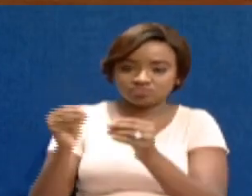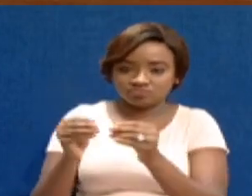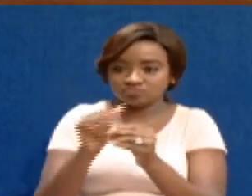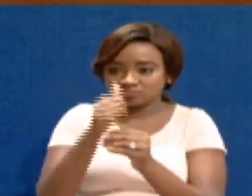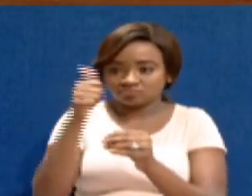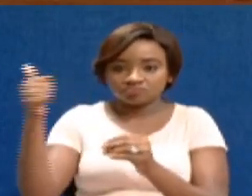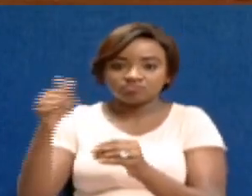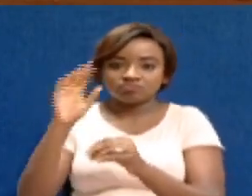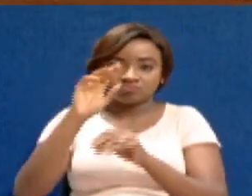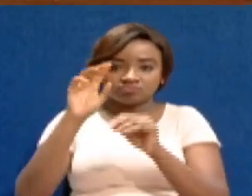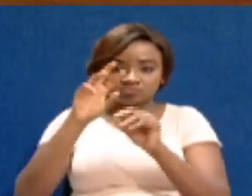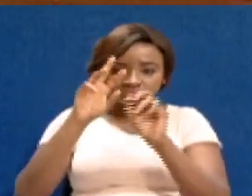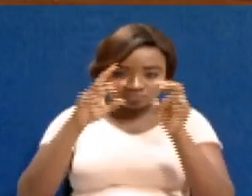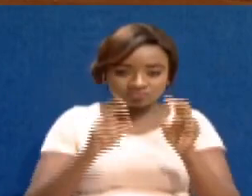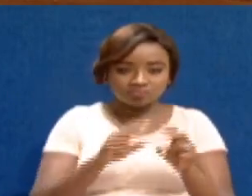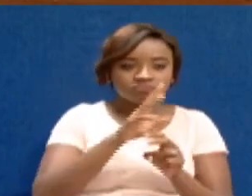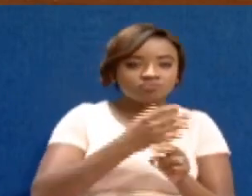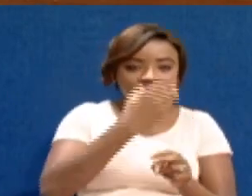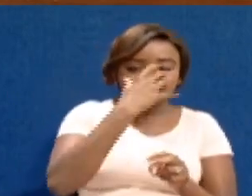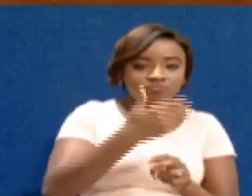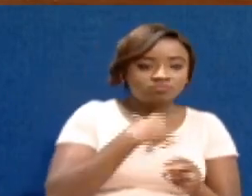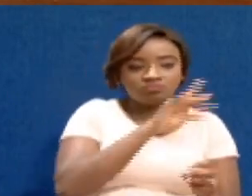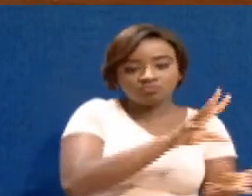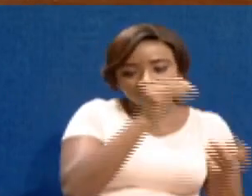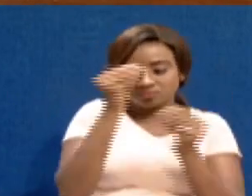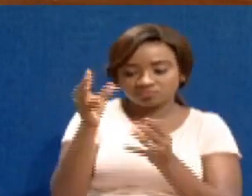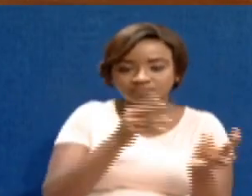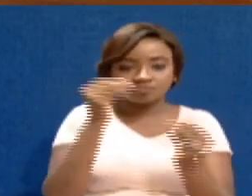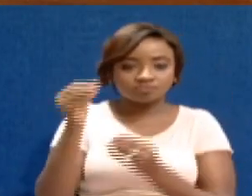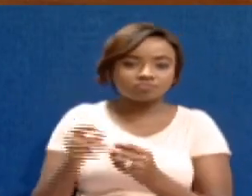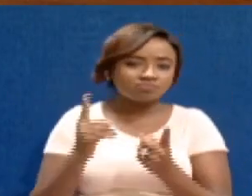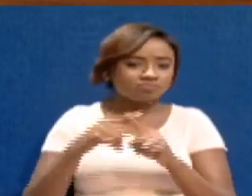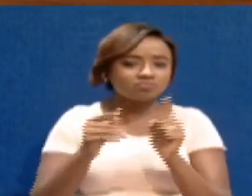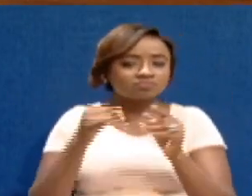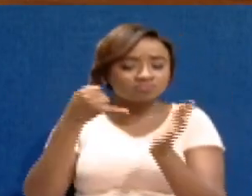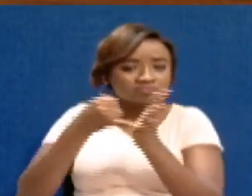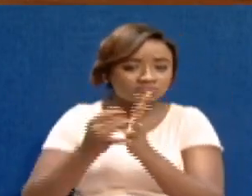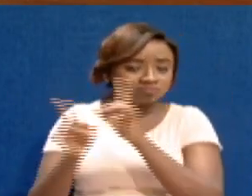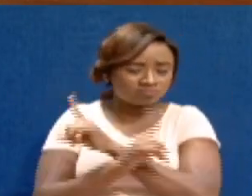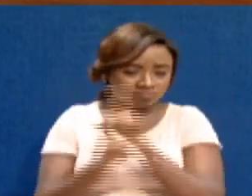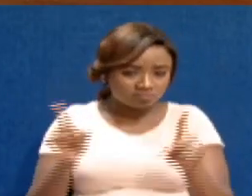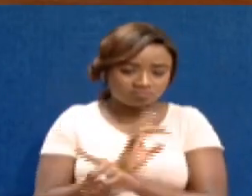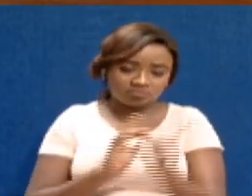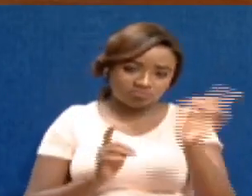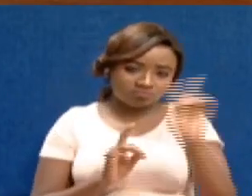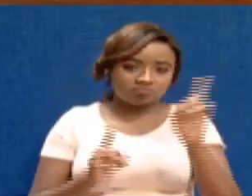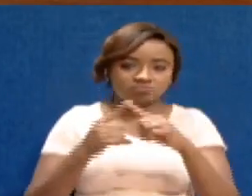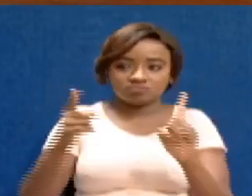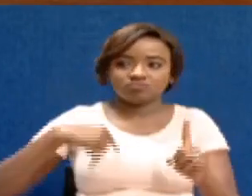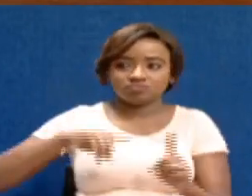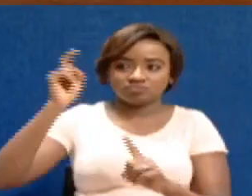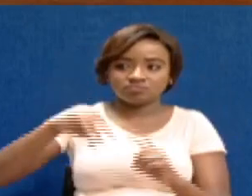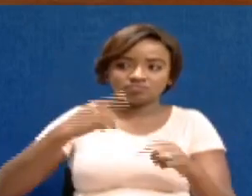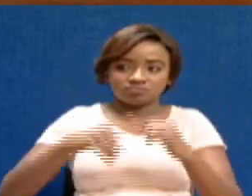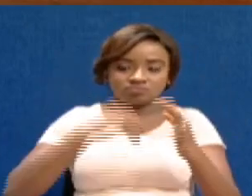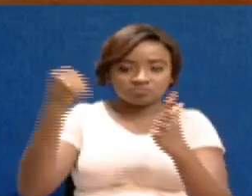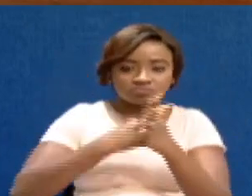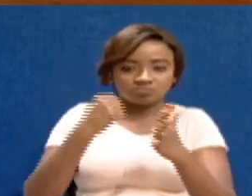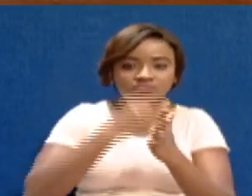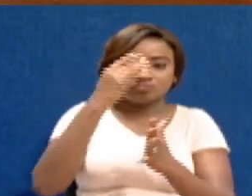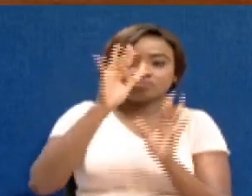late? I don't think anything prohibits me as a Kenyan to be able to give my input at any one time. And like I said, Kenyans